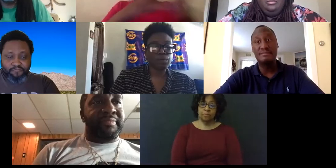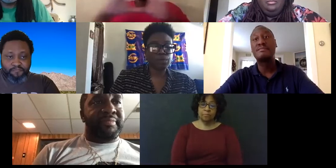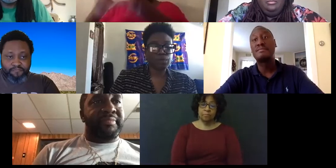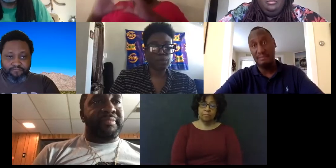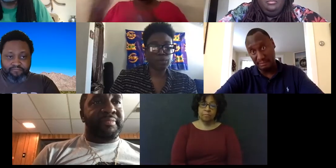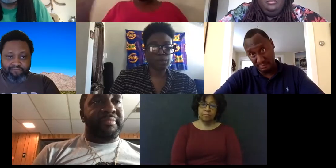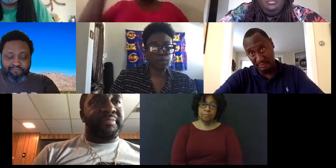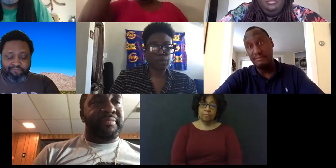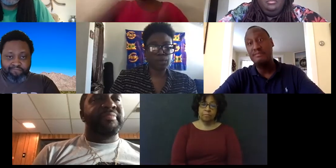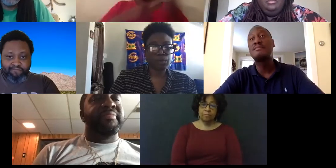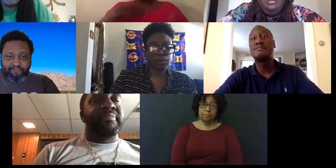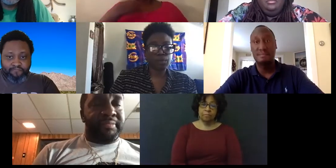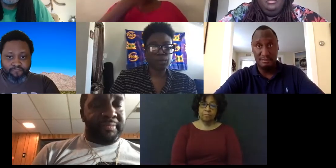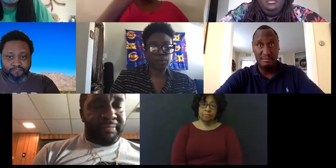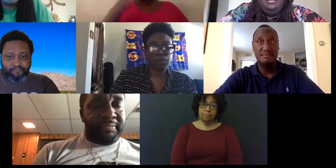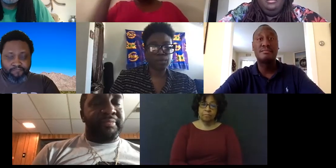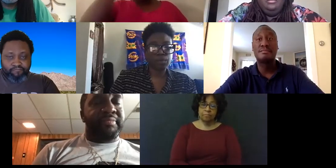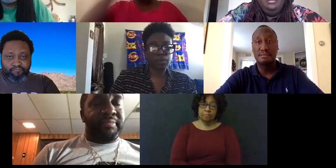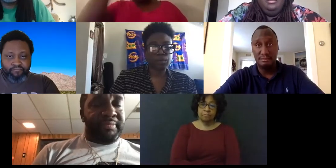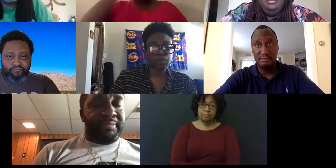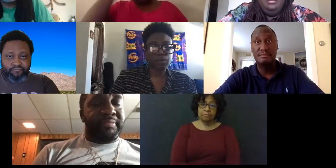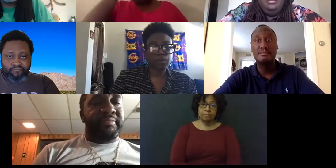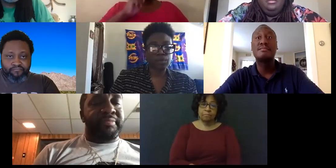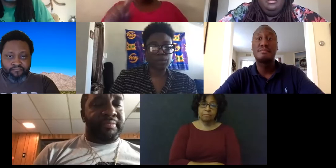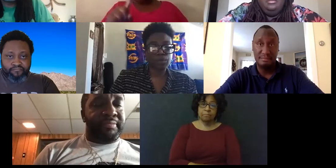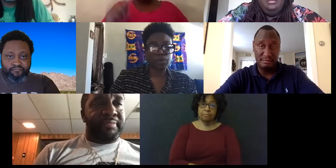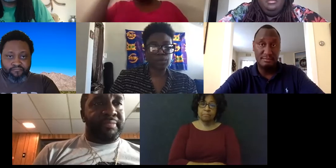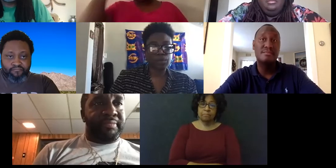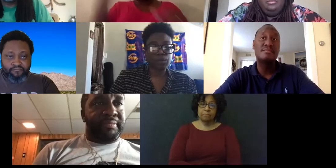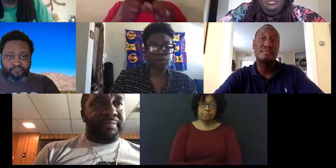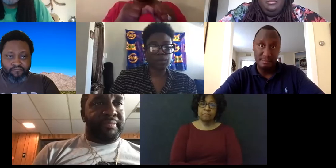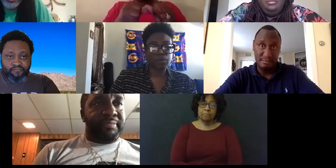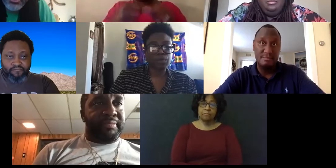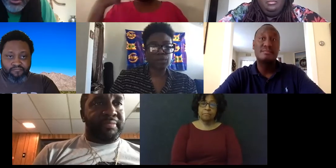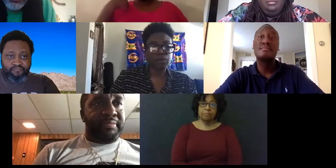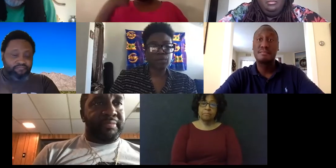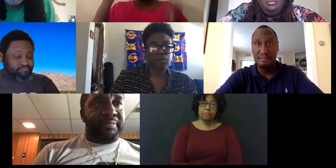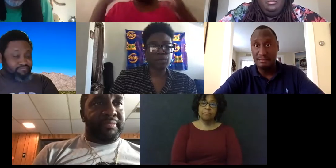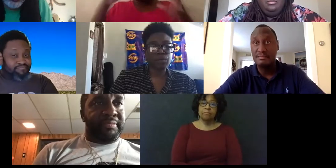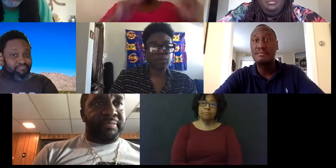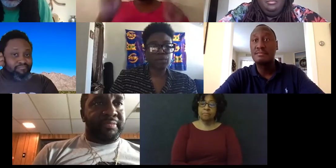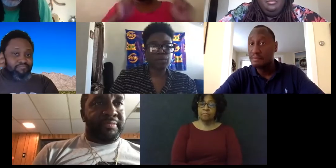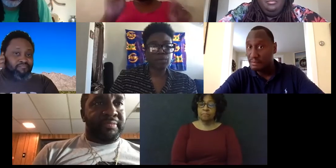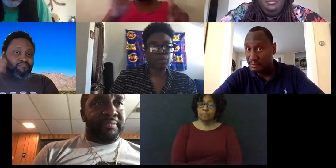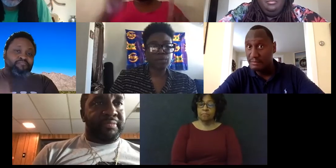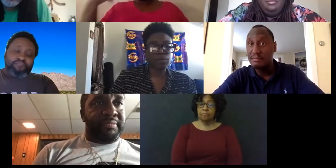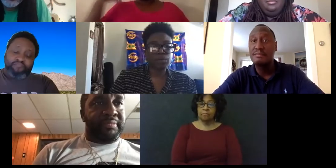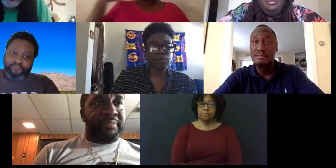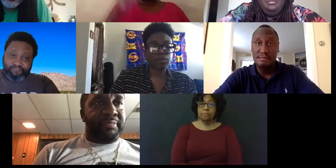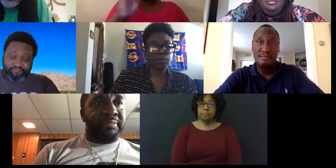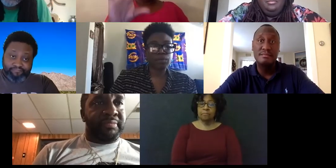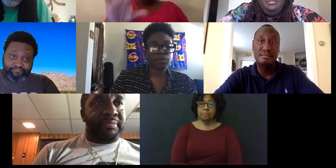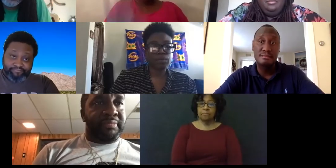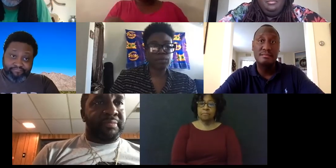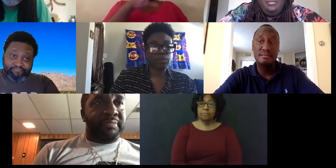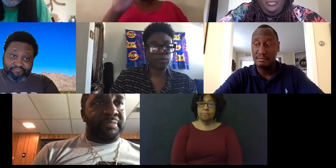what our voice and what our opinions are. Remember, a lot of people are applying for unemployment.